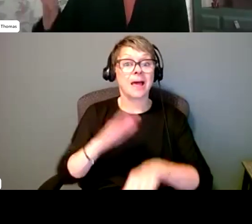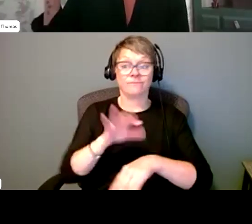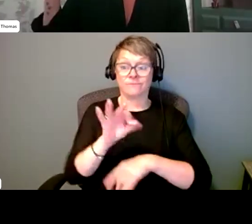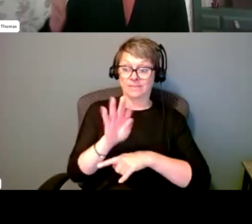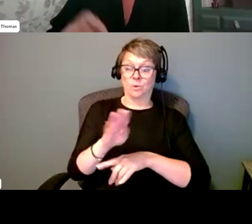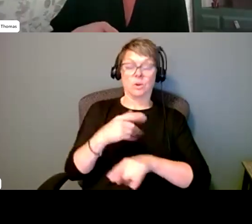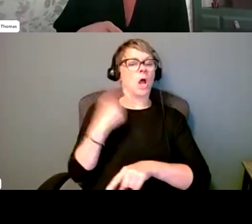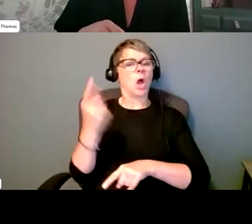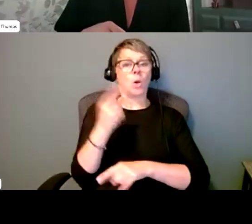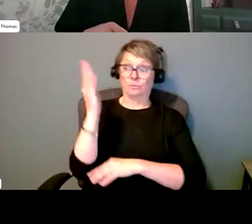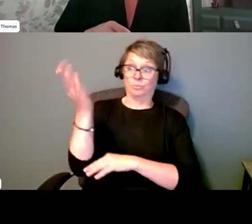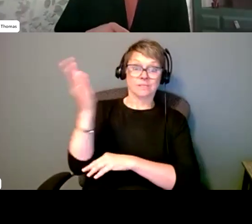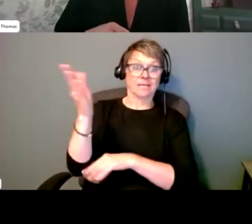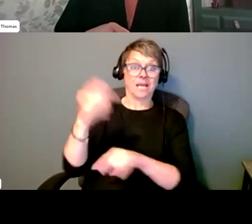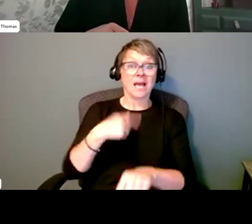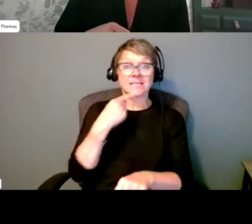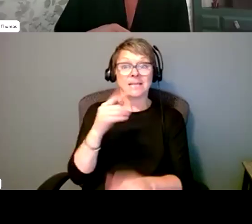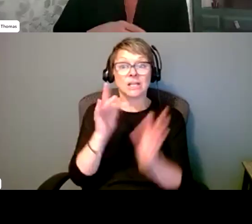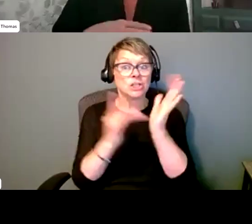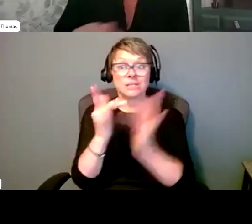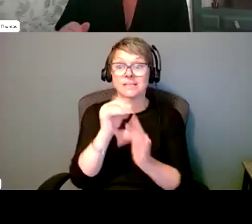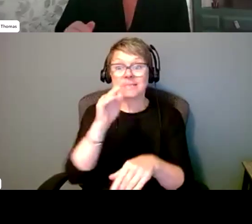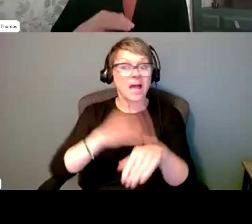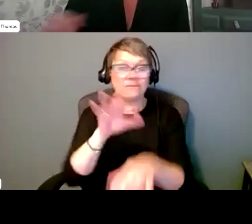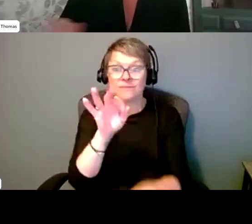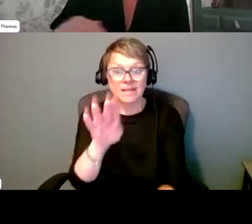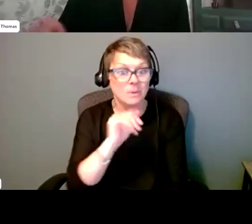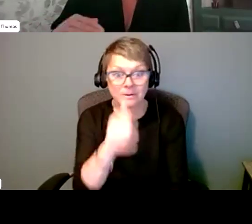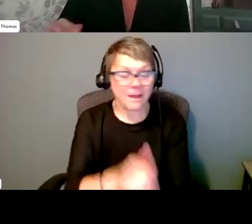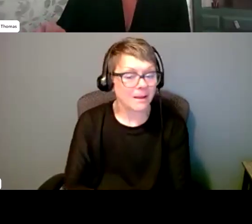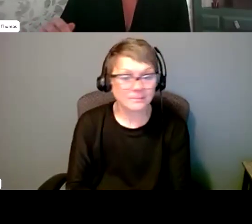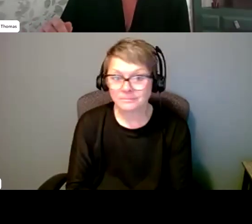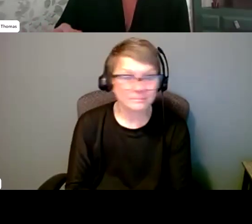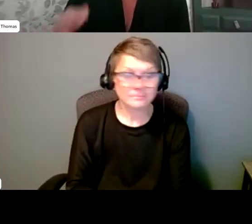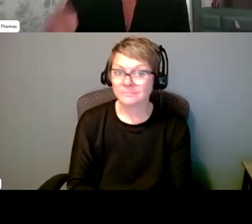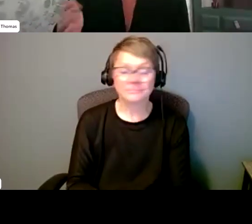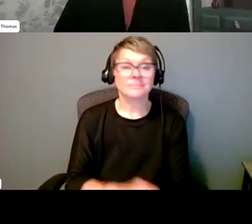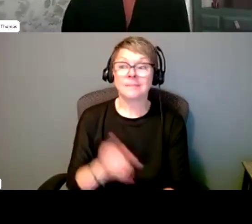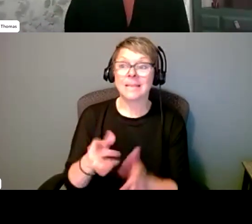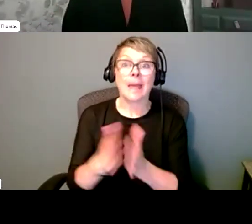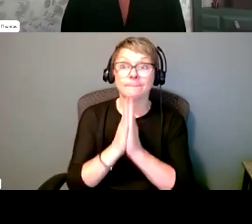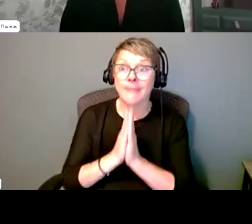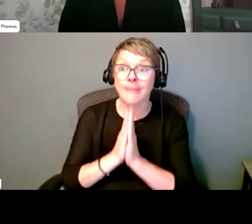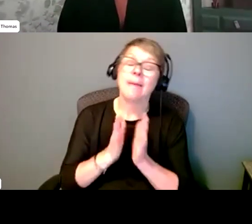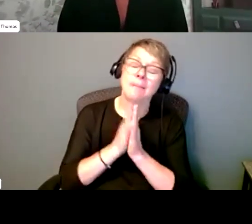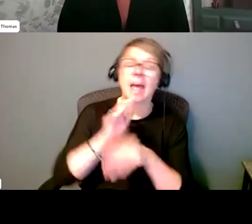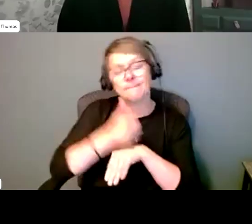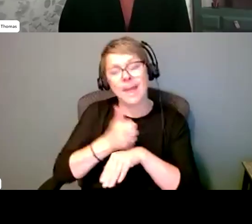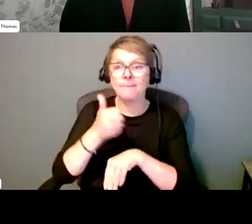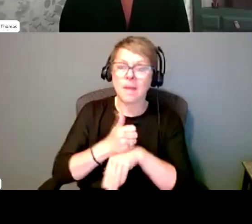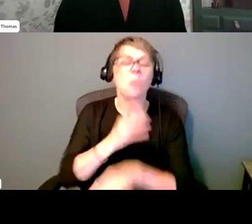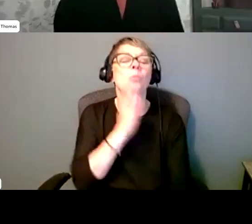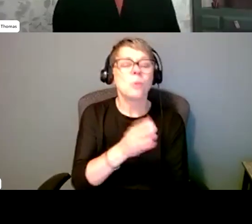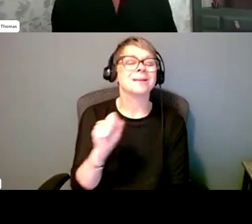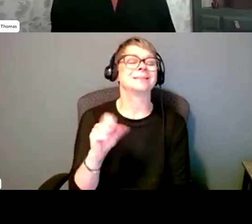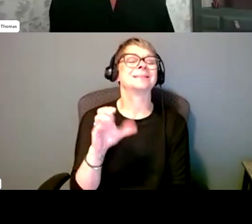guess what, guys? Jesus is not on Facebook. Like, don't do the amen stuff because you're going to get scammed. it's